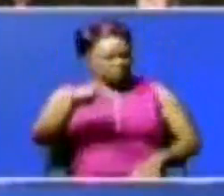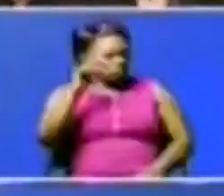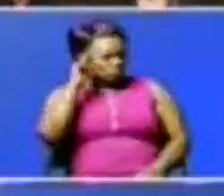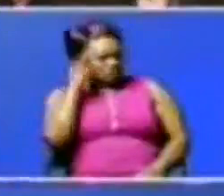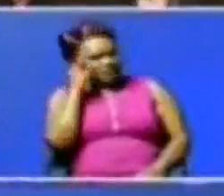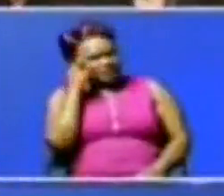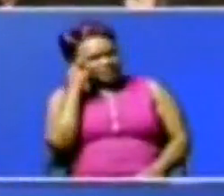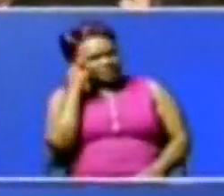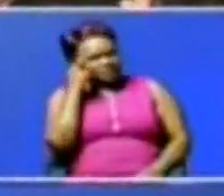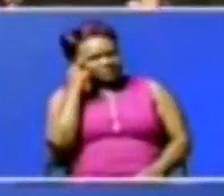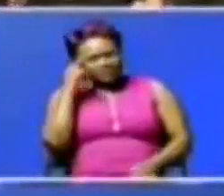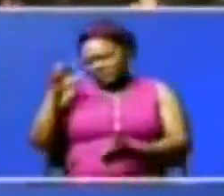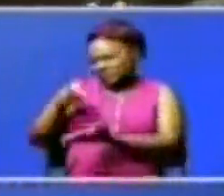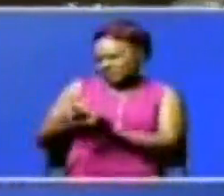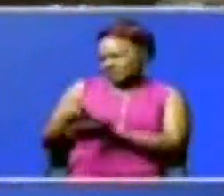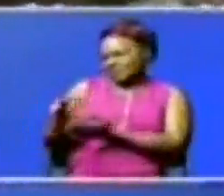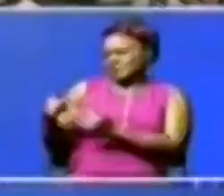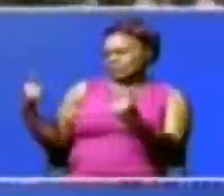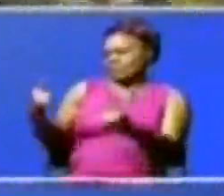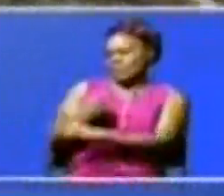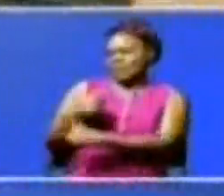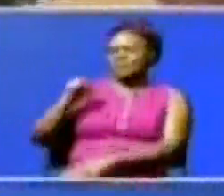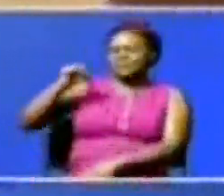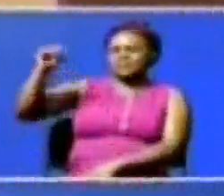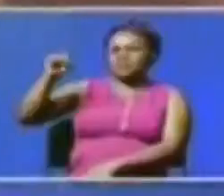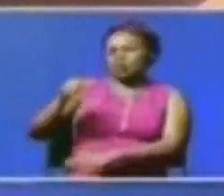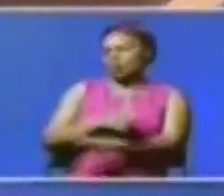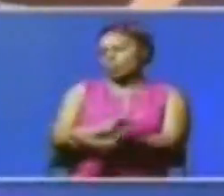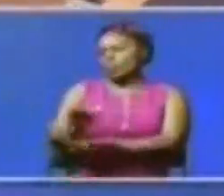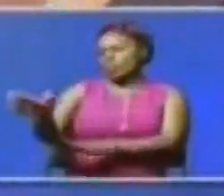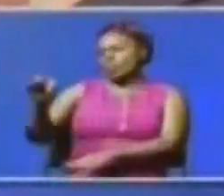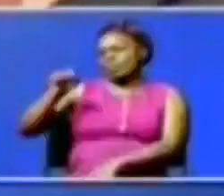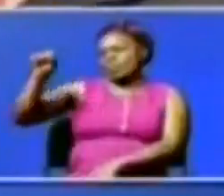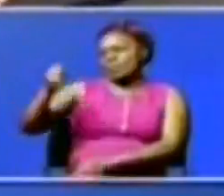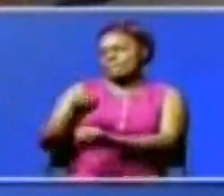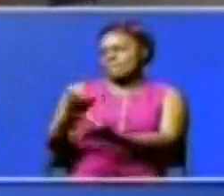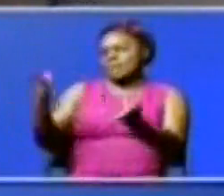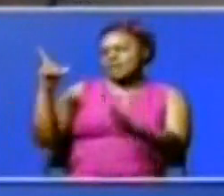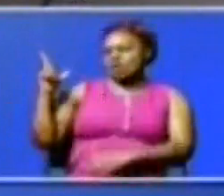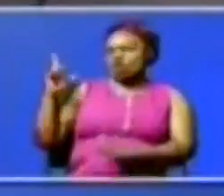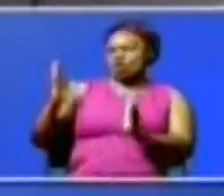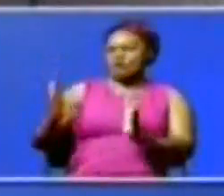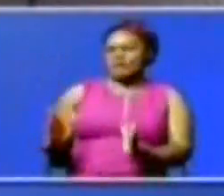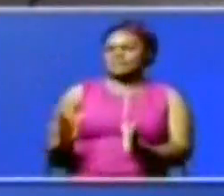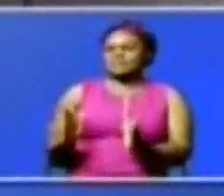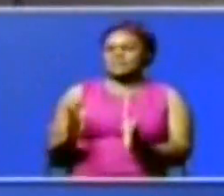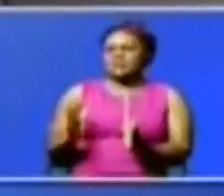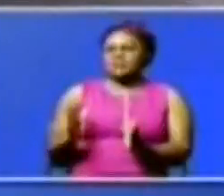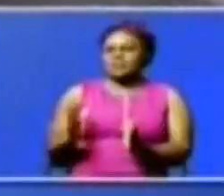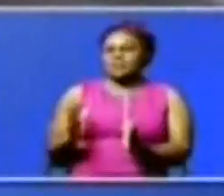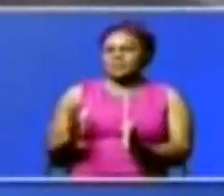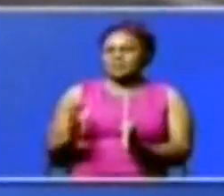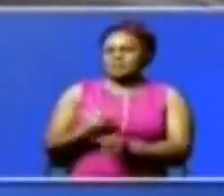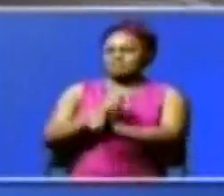this whole scenario is now taking the political dimension, noting that most of the lawyers who are now